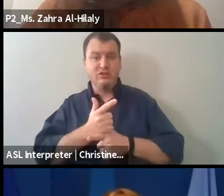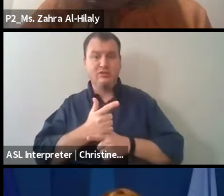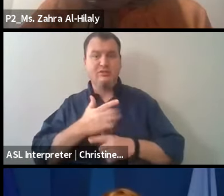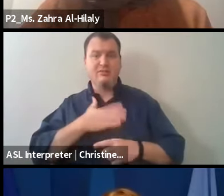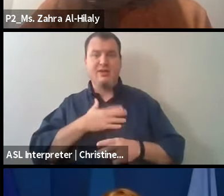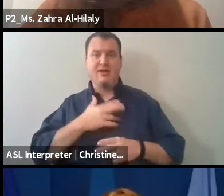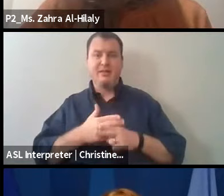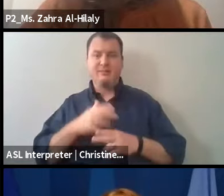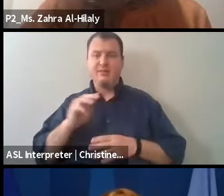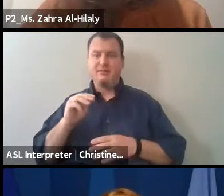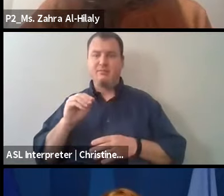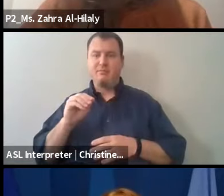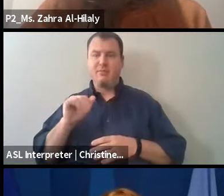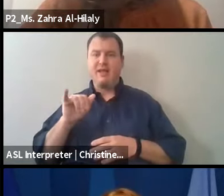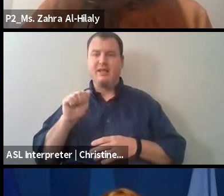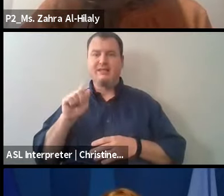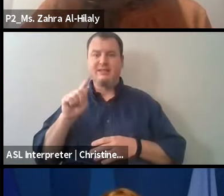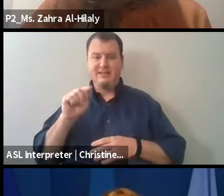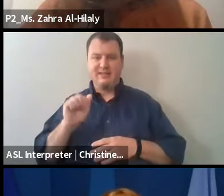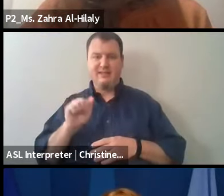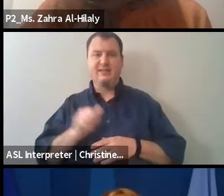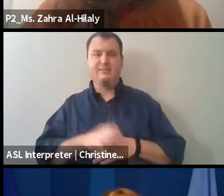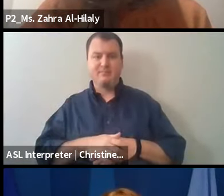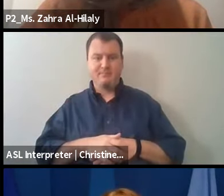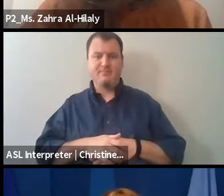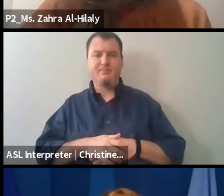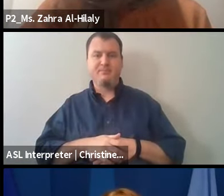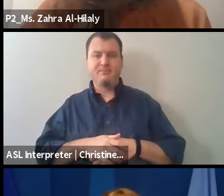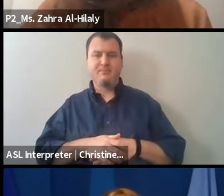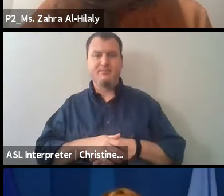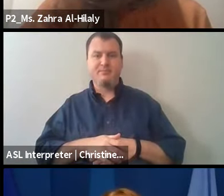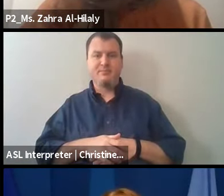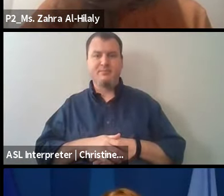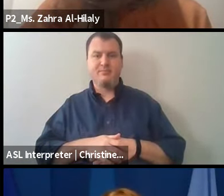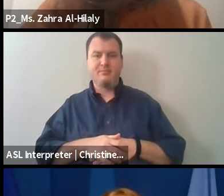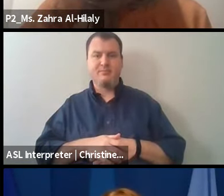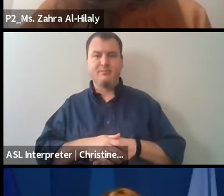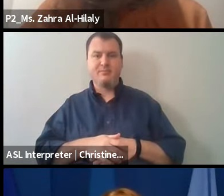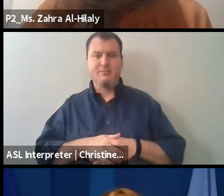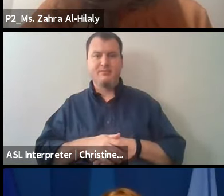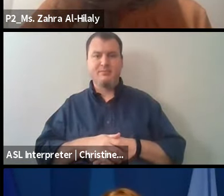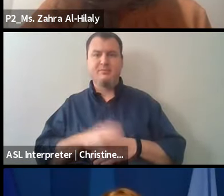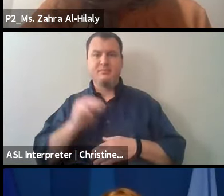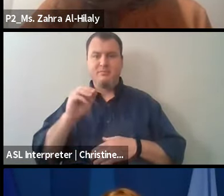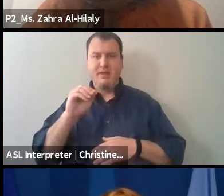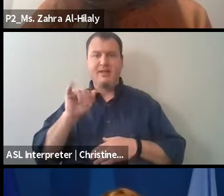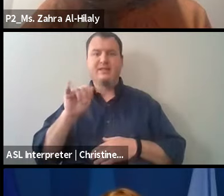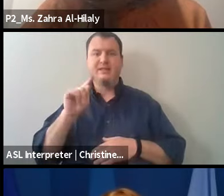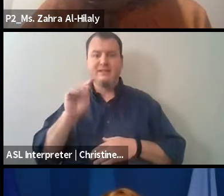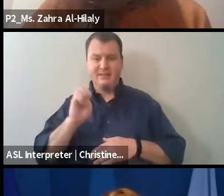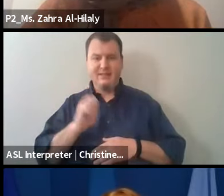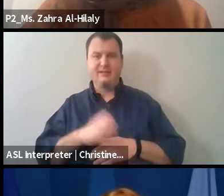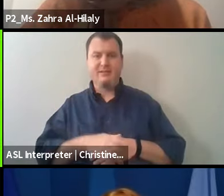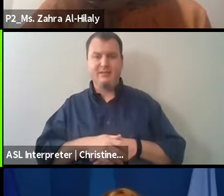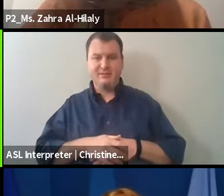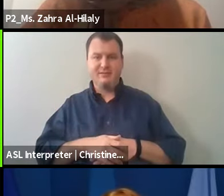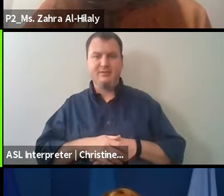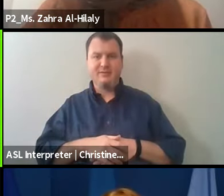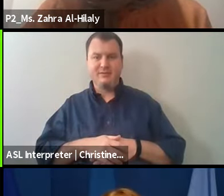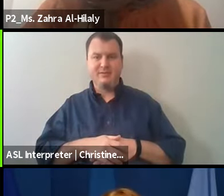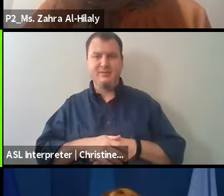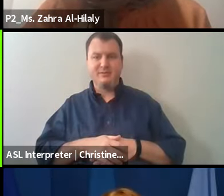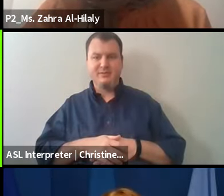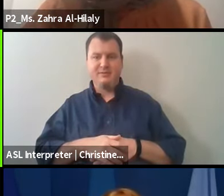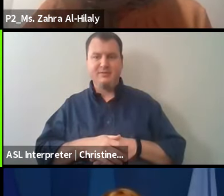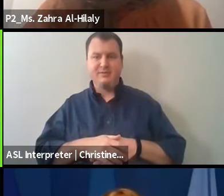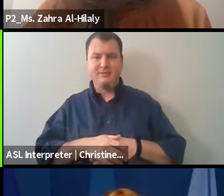Maite. Maite. We come Maite. From Zipkent. Maite is. Maite. Maite.